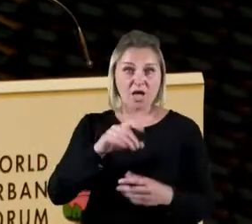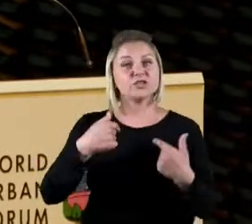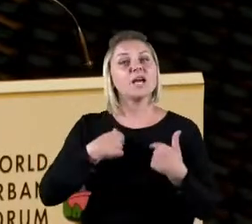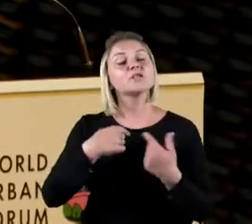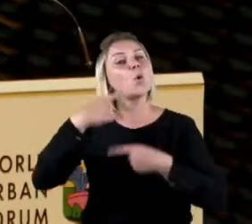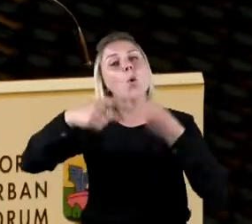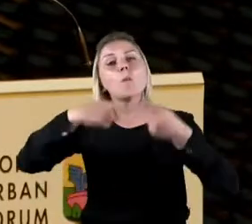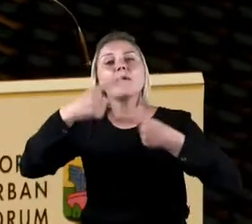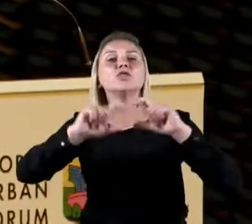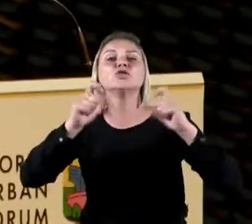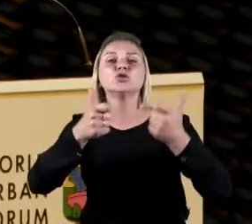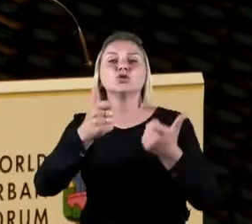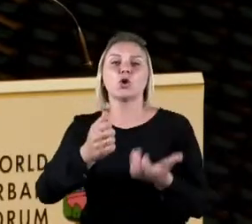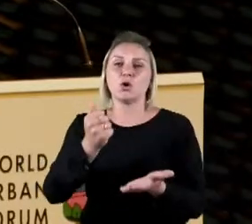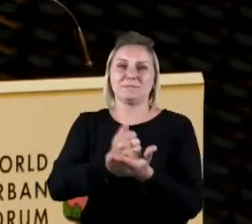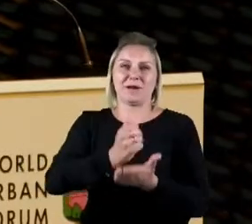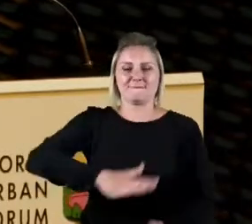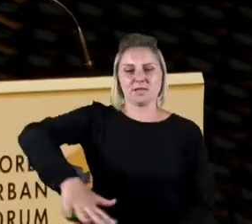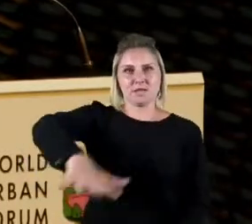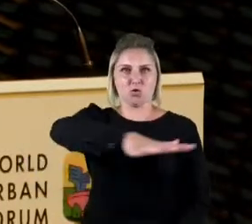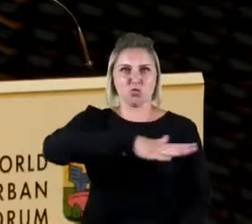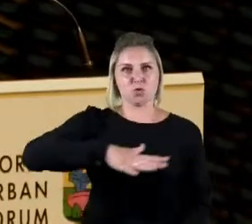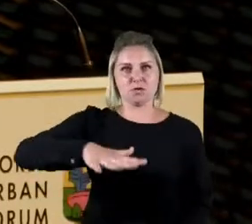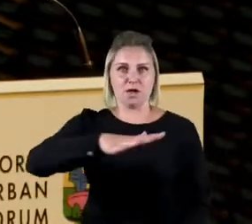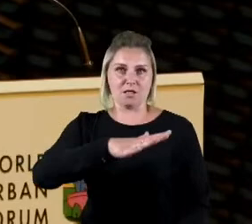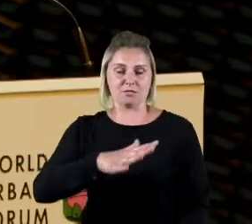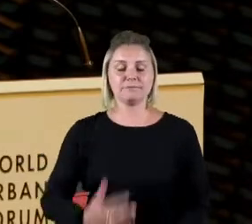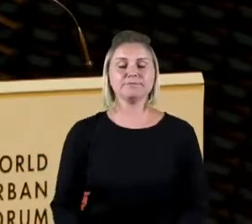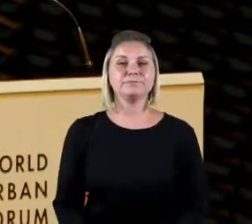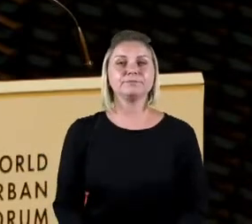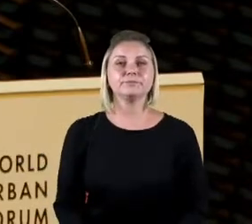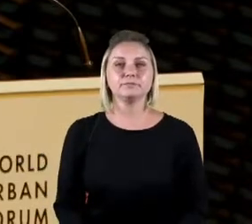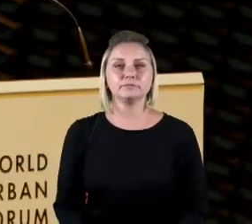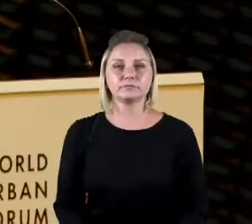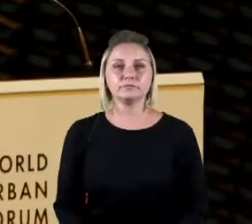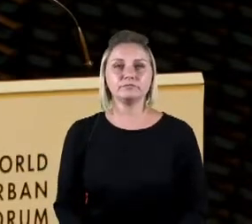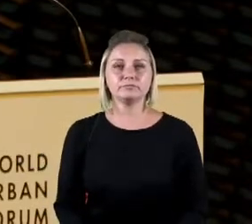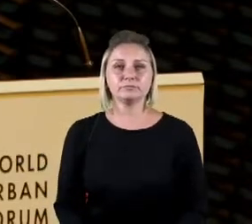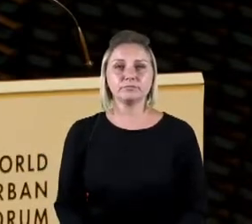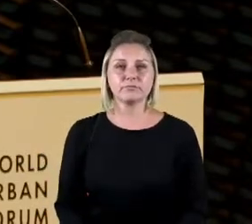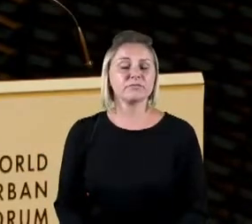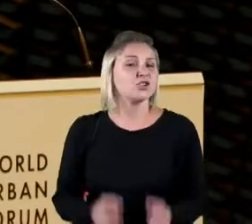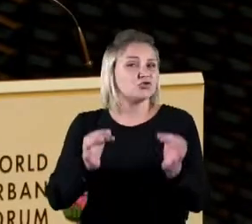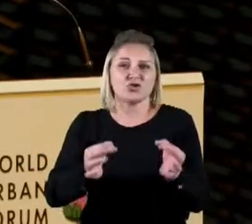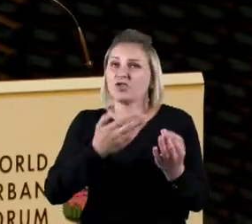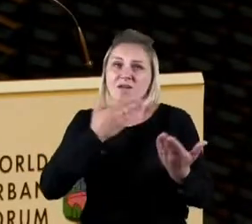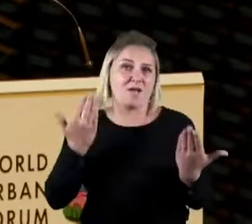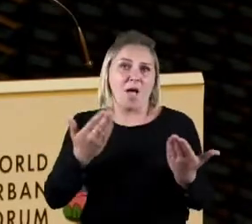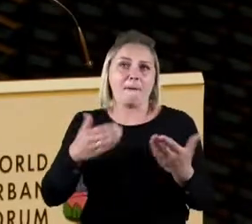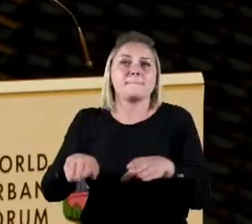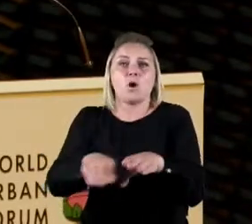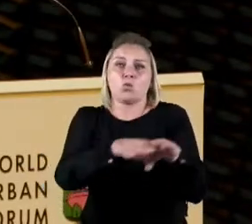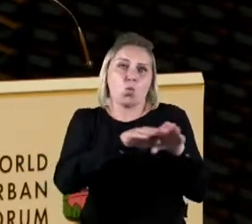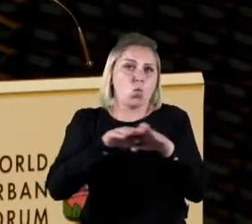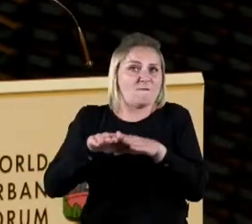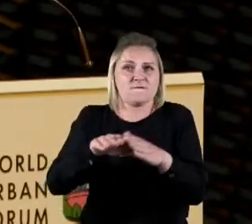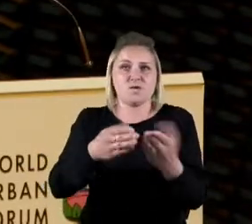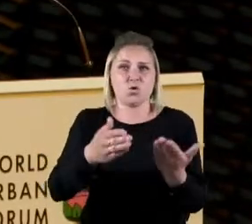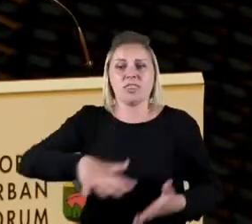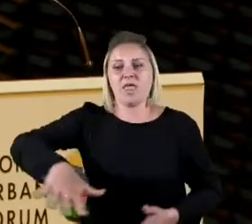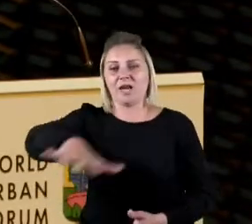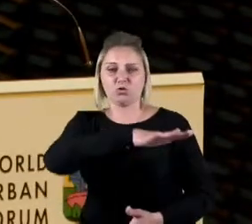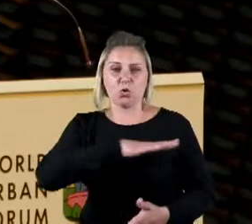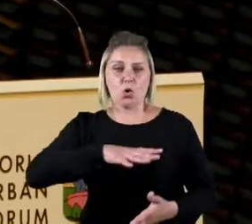perspective. We are facing territorial imbalances in Catalonia. So Barcelona is the capital city